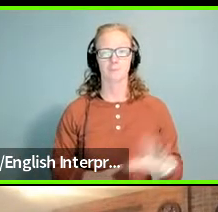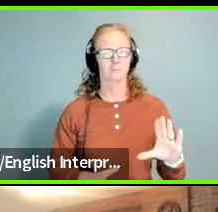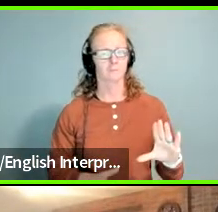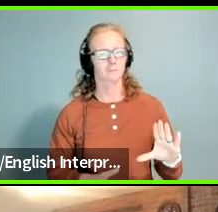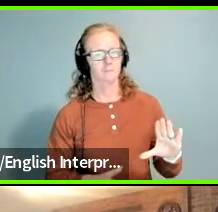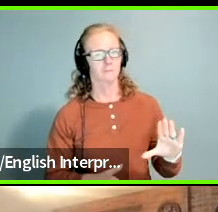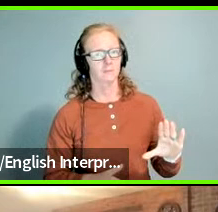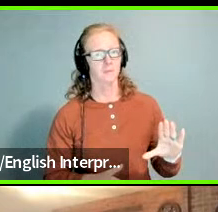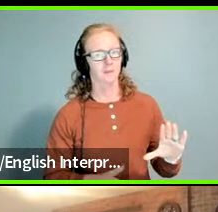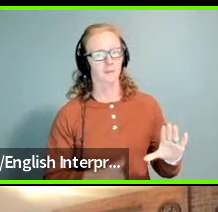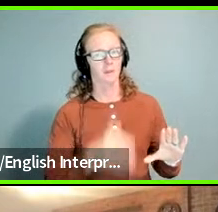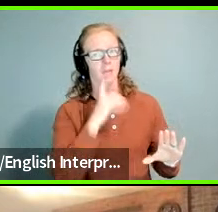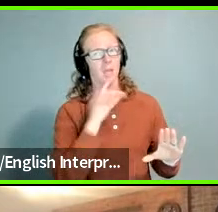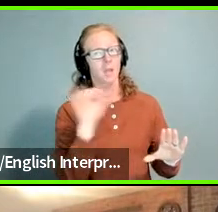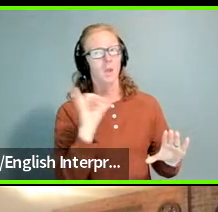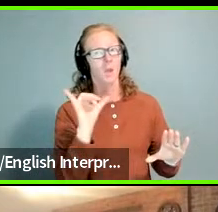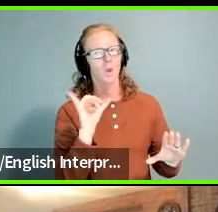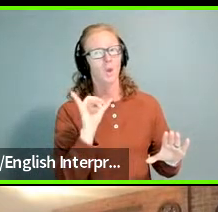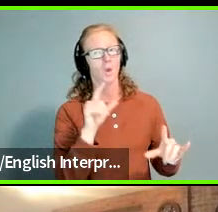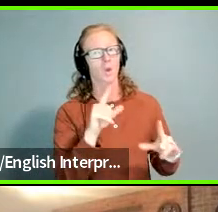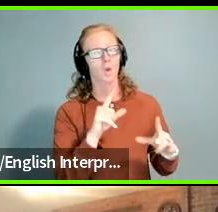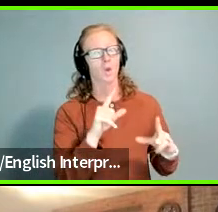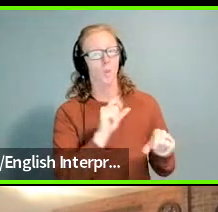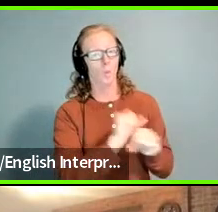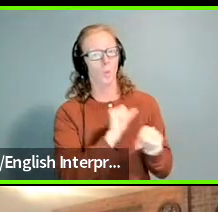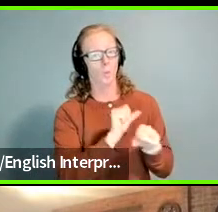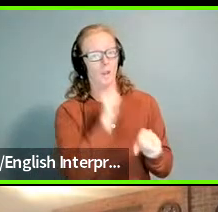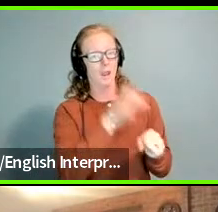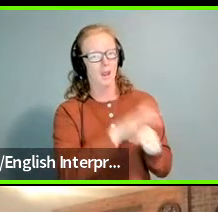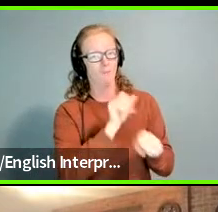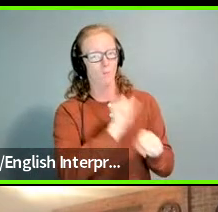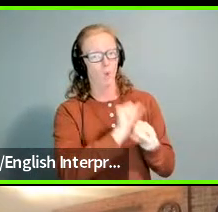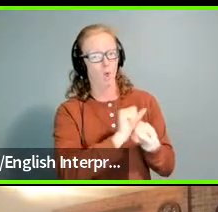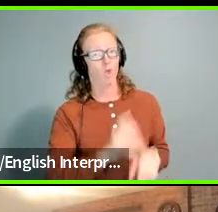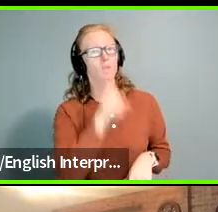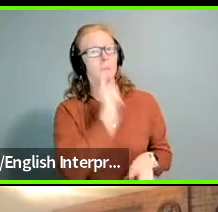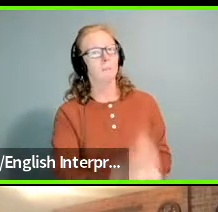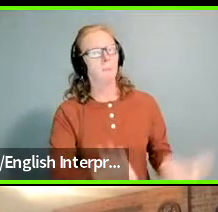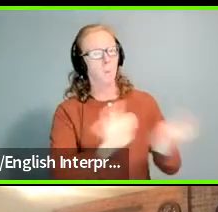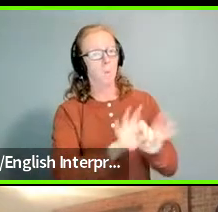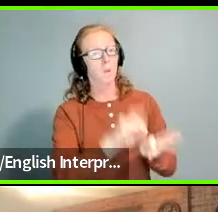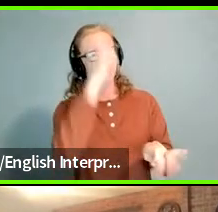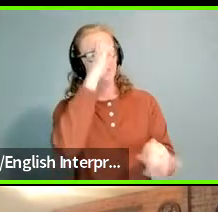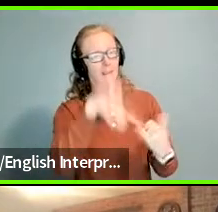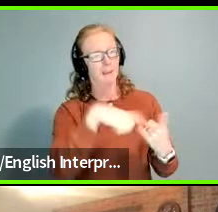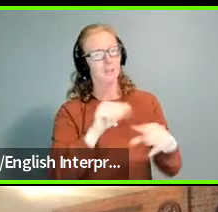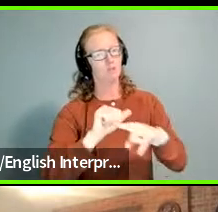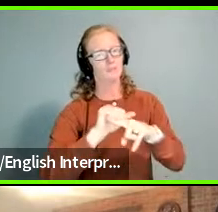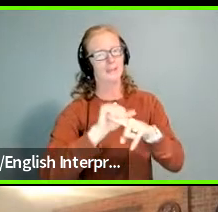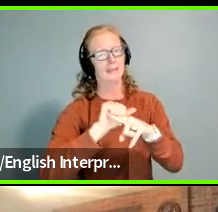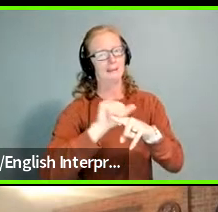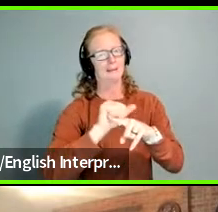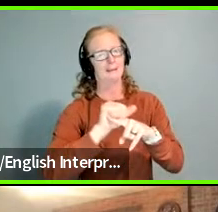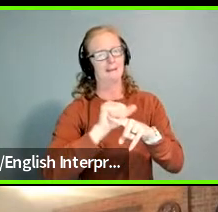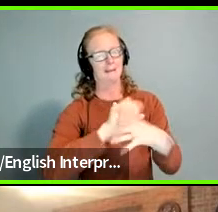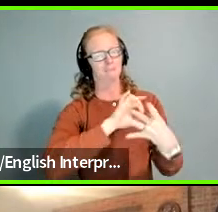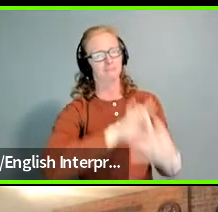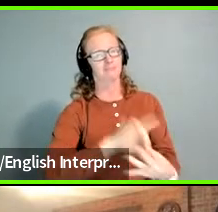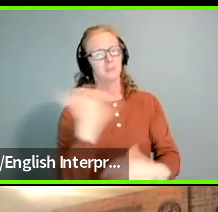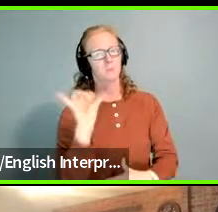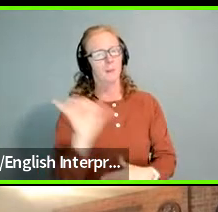addition to the workforce shortage, it might be important to think about the training needs that we